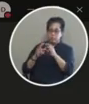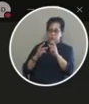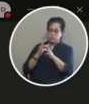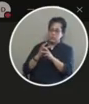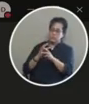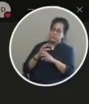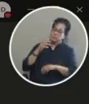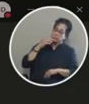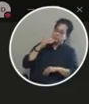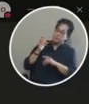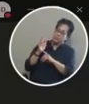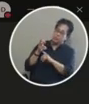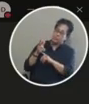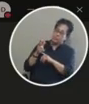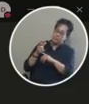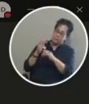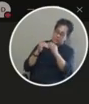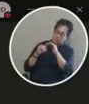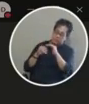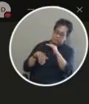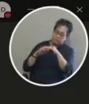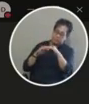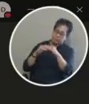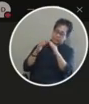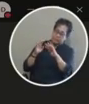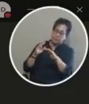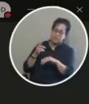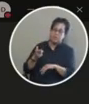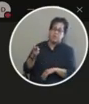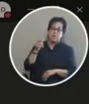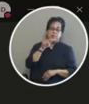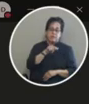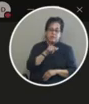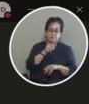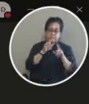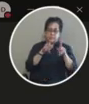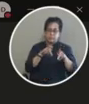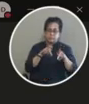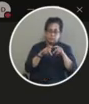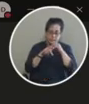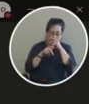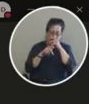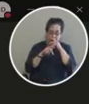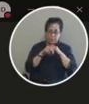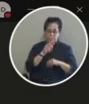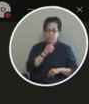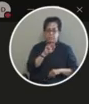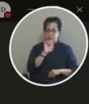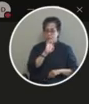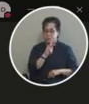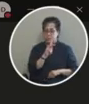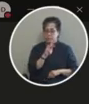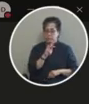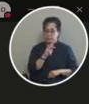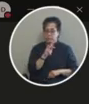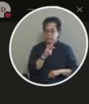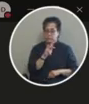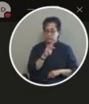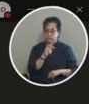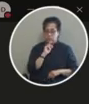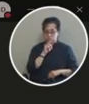Thank you, Mr. Bryan. You've reached the Expanding 3 minutes, sir. We need to move on to the next speaker. Mr. Rick Seeberger, are you on the line,